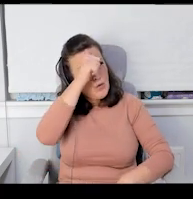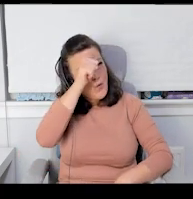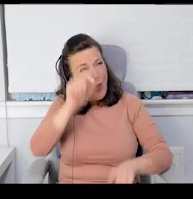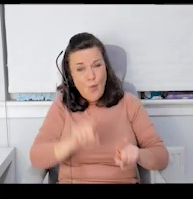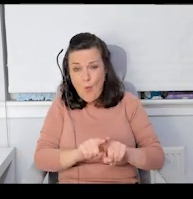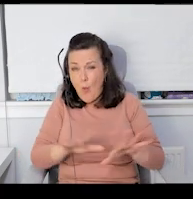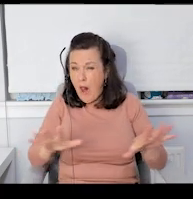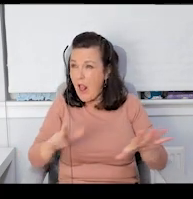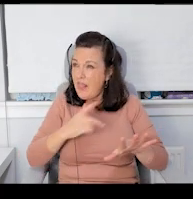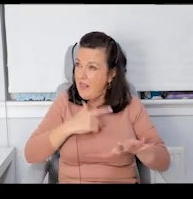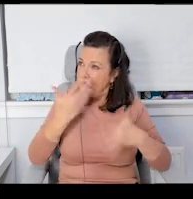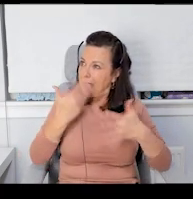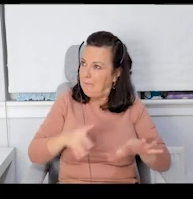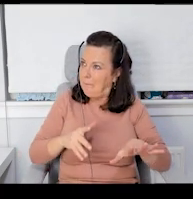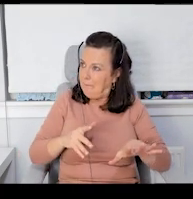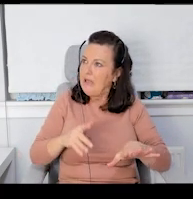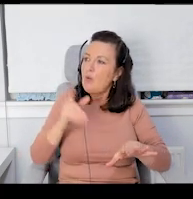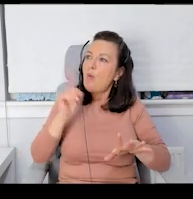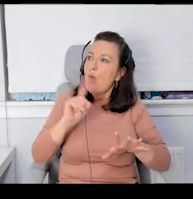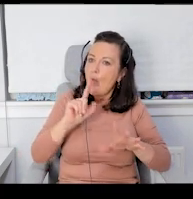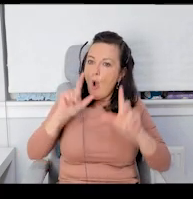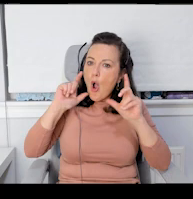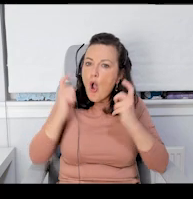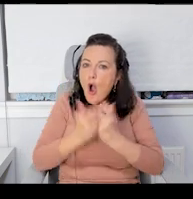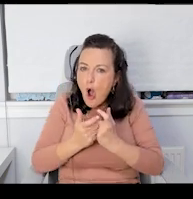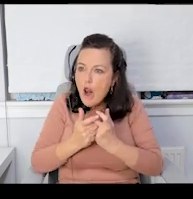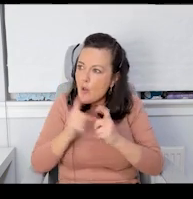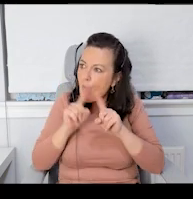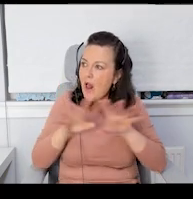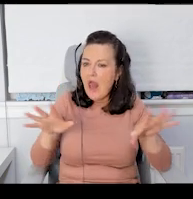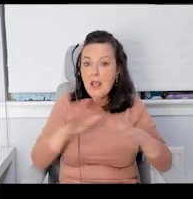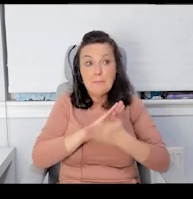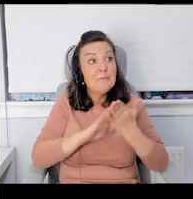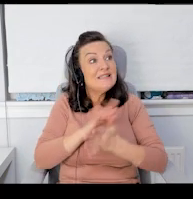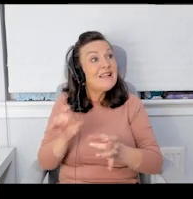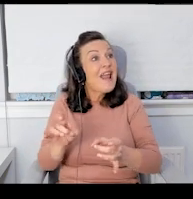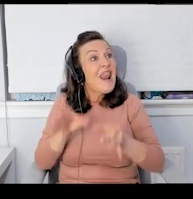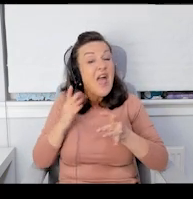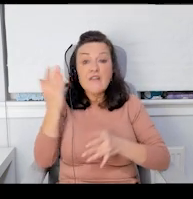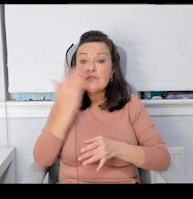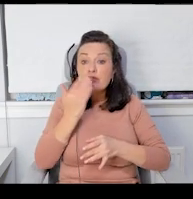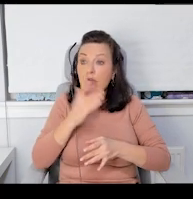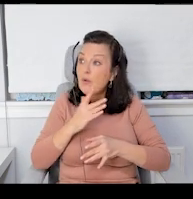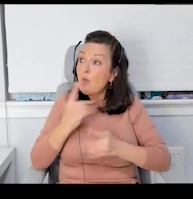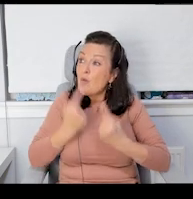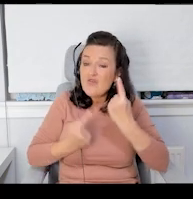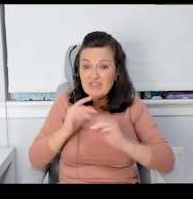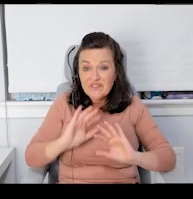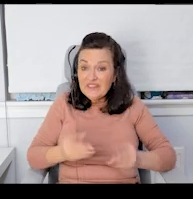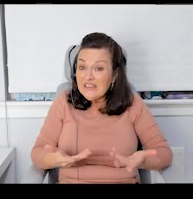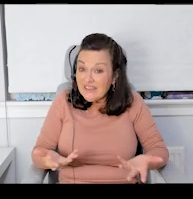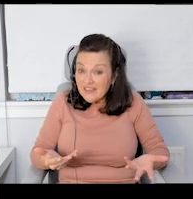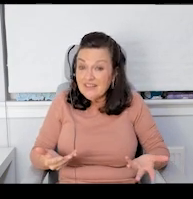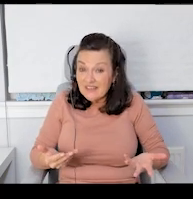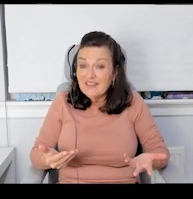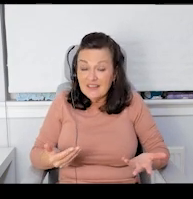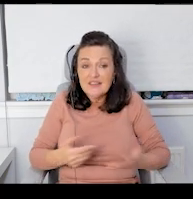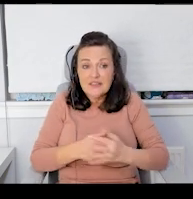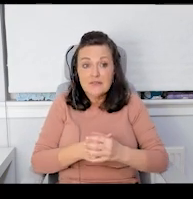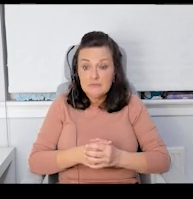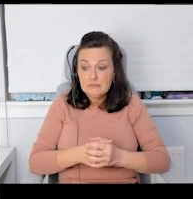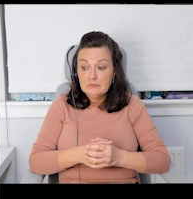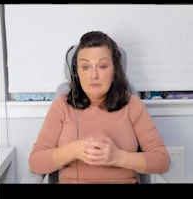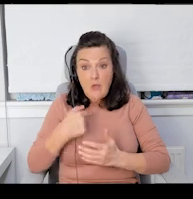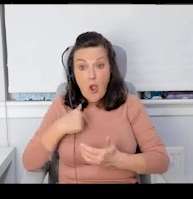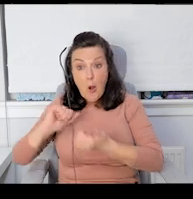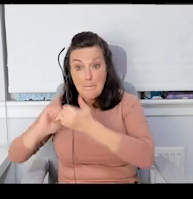takes the stigma and the scary factor of what's next out away from them. We also, from our partners,